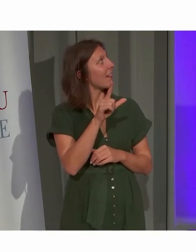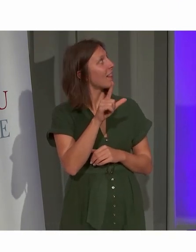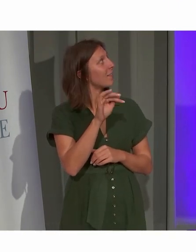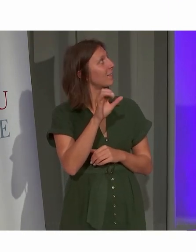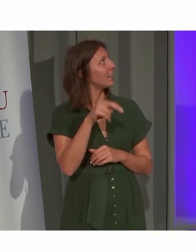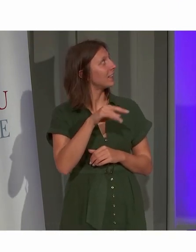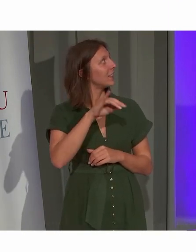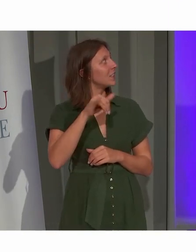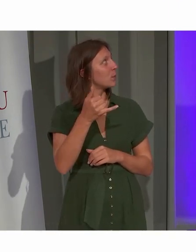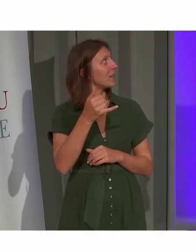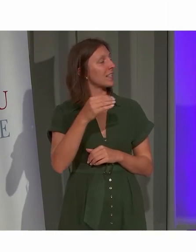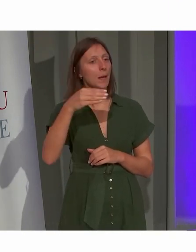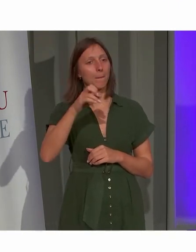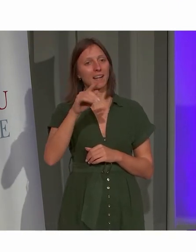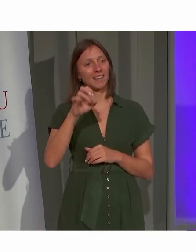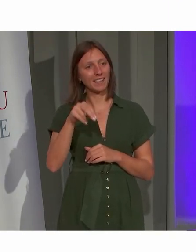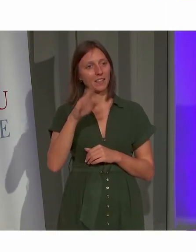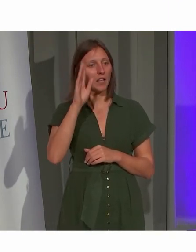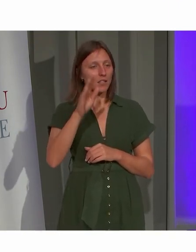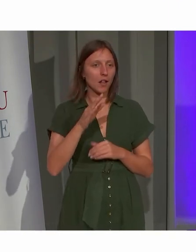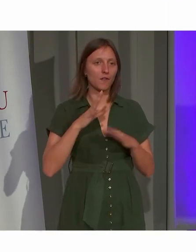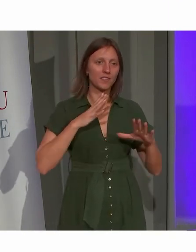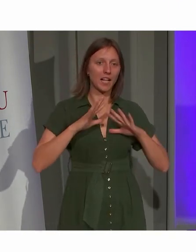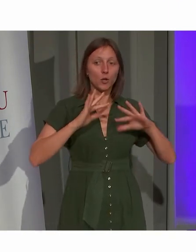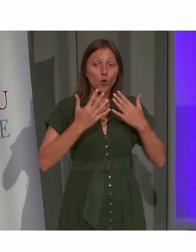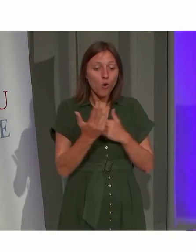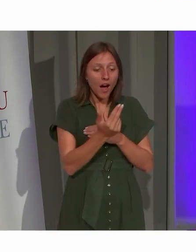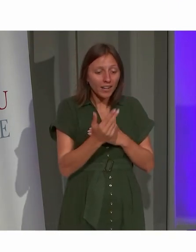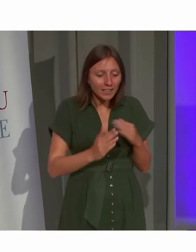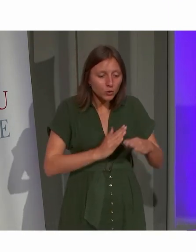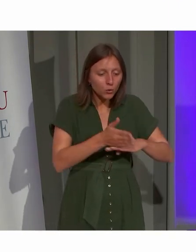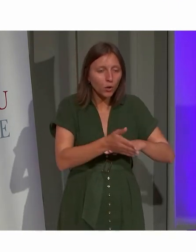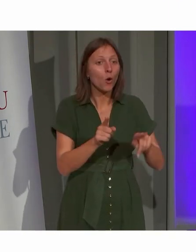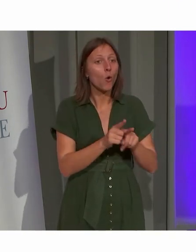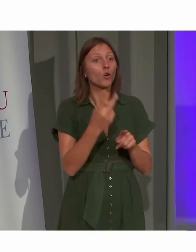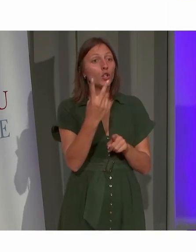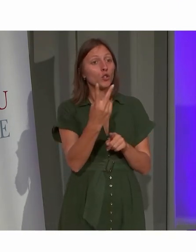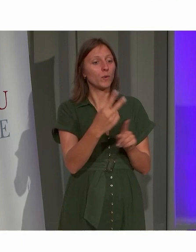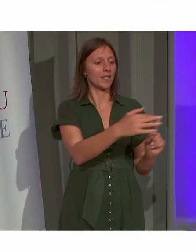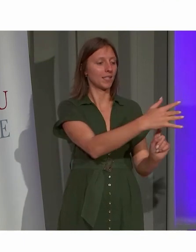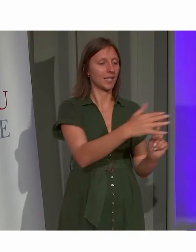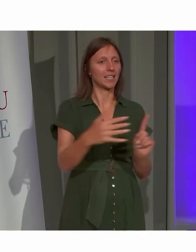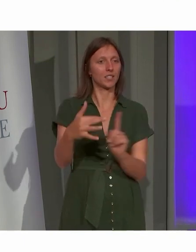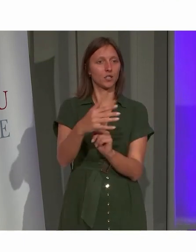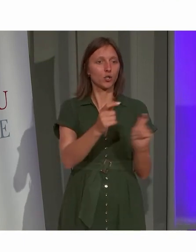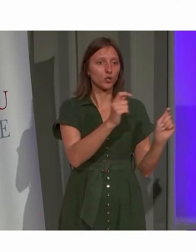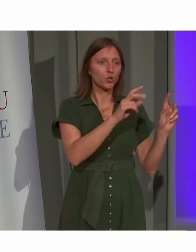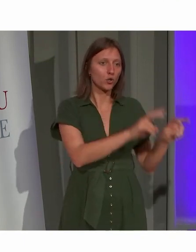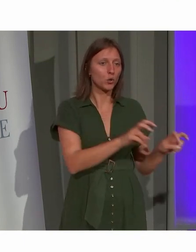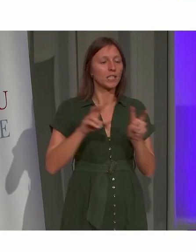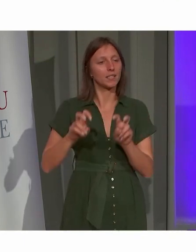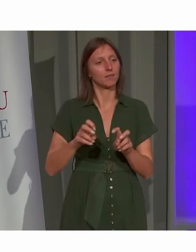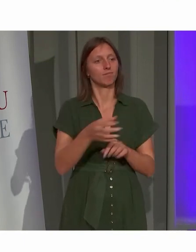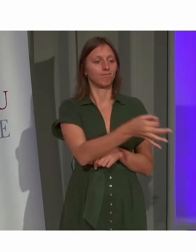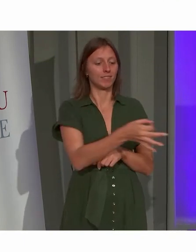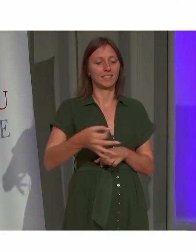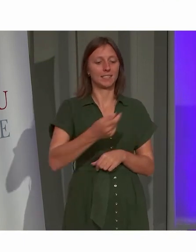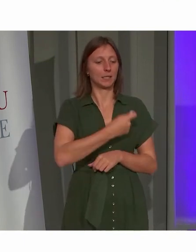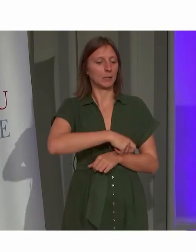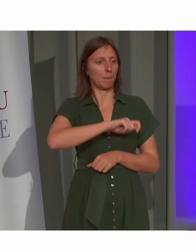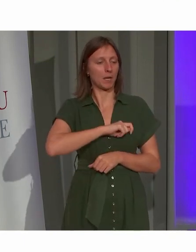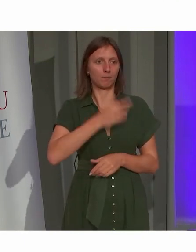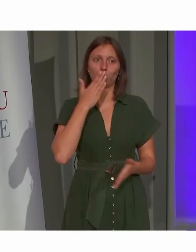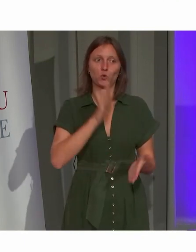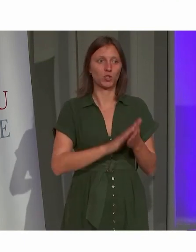talk about heritage sites, how we can make them accessible, and he will also discuss 2 case studies from sites